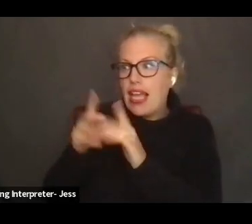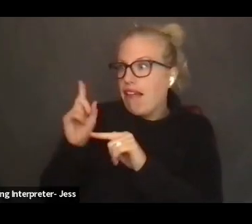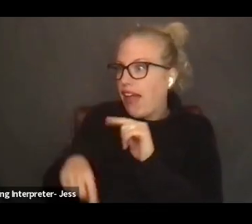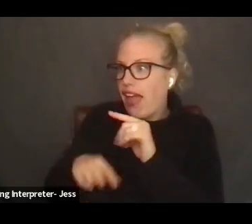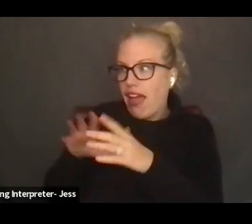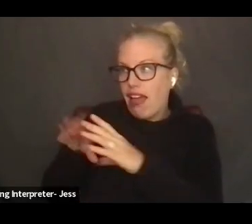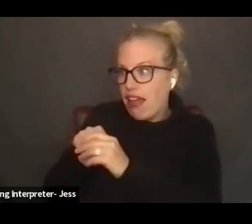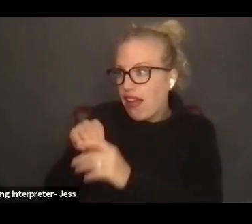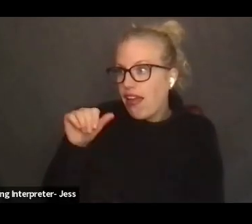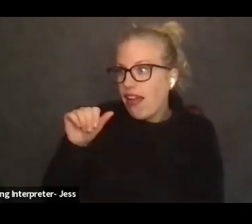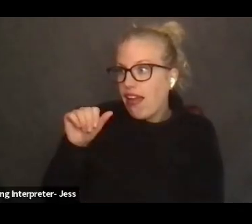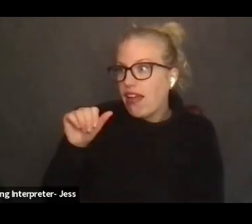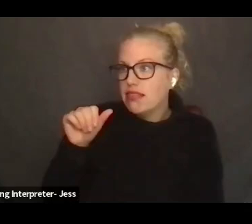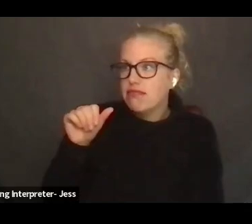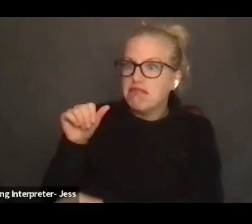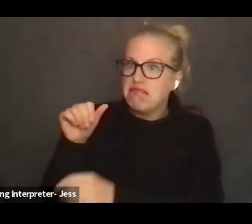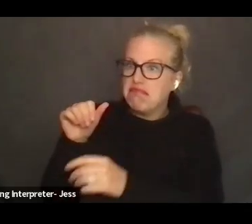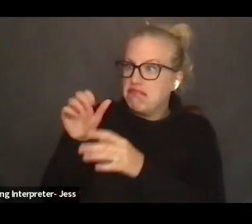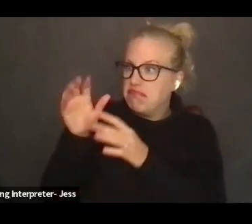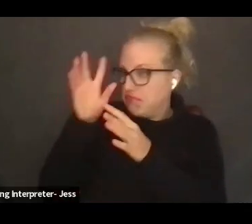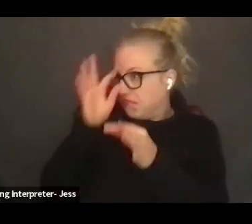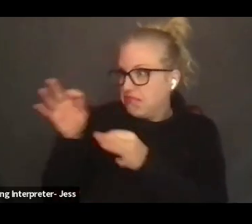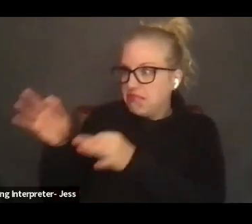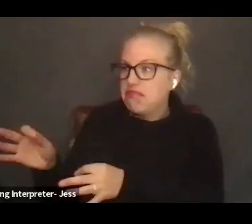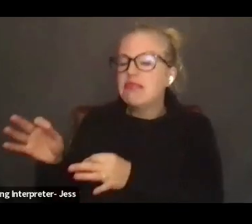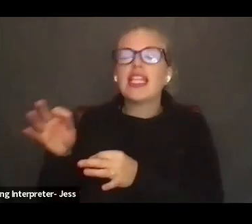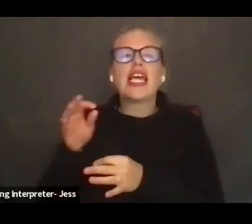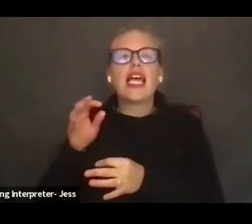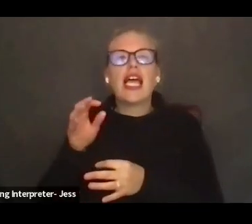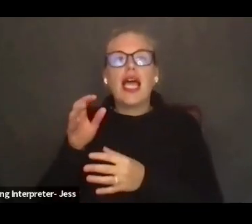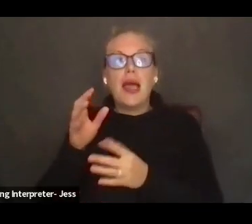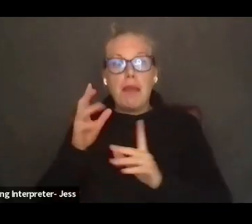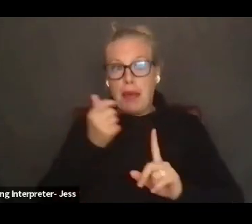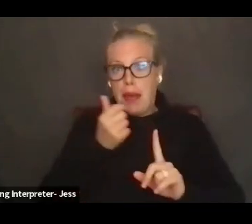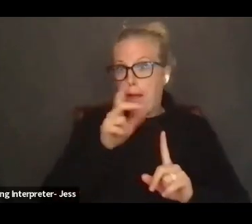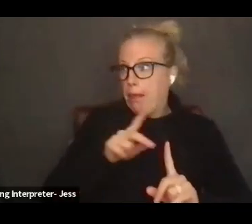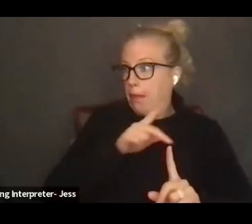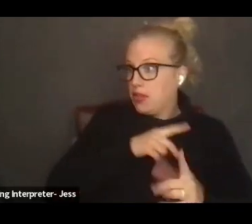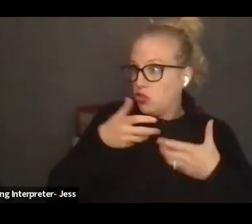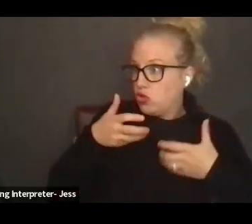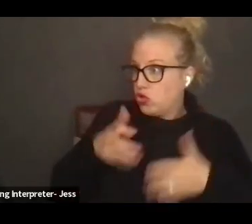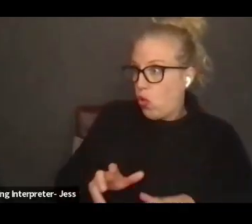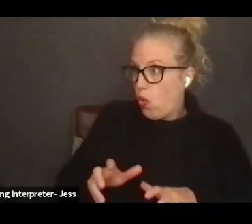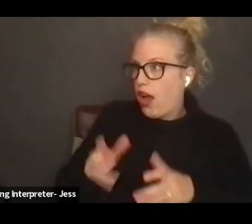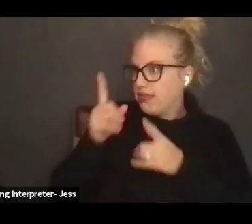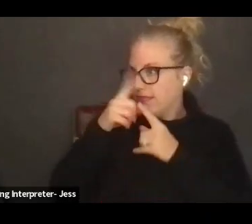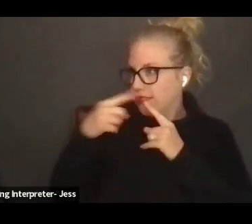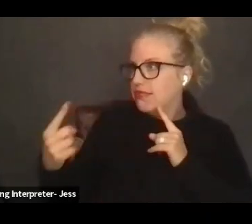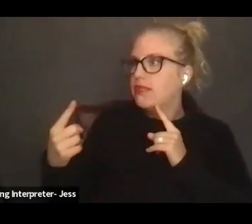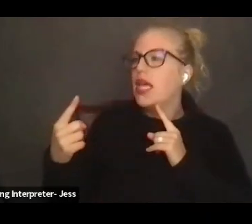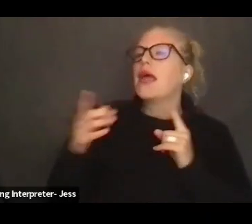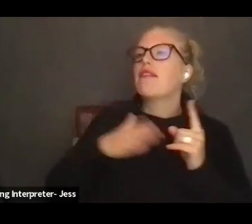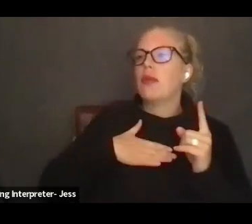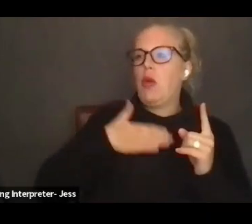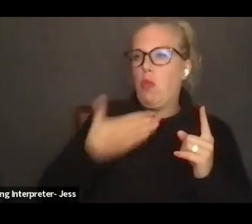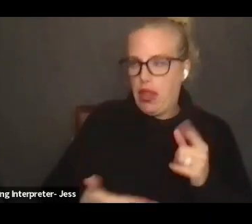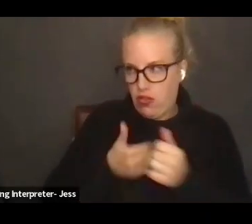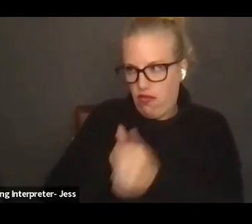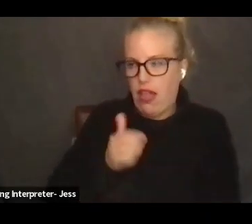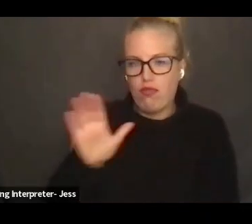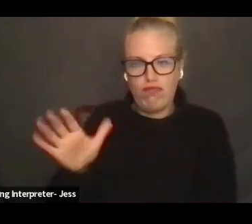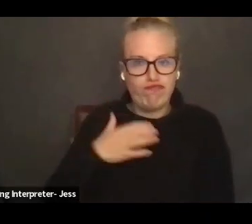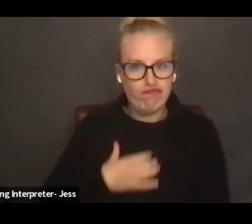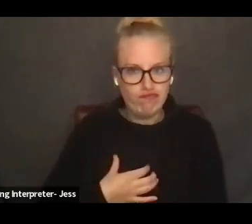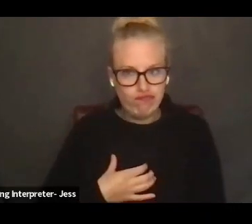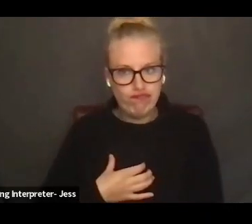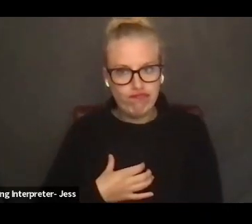You can disagree, you can not want that option for yourself, but you have to be willing to do what your principal wants.